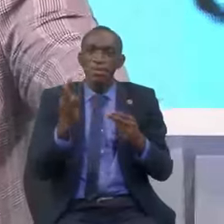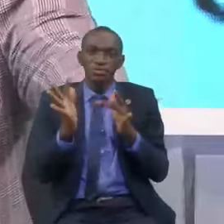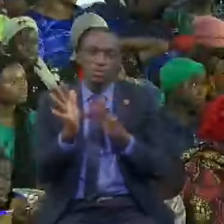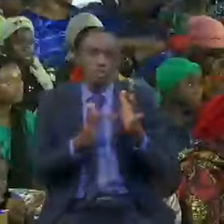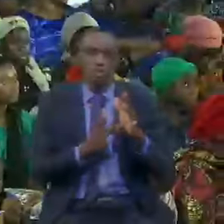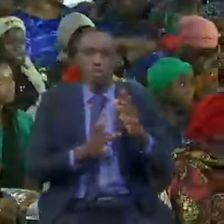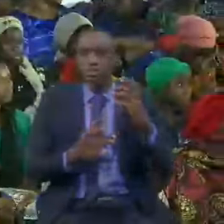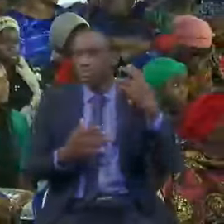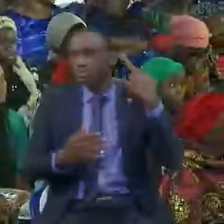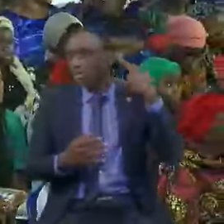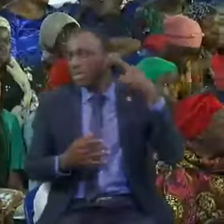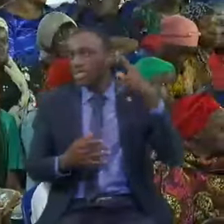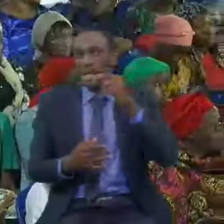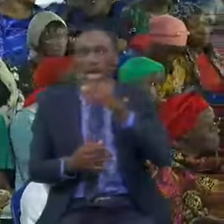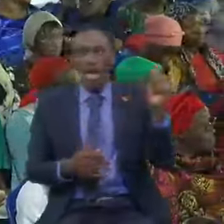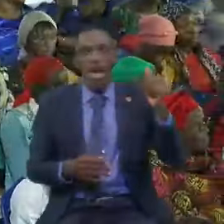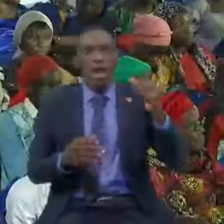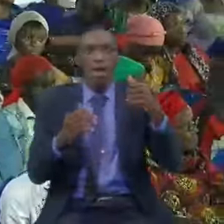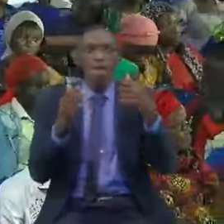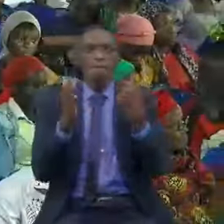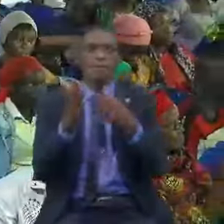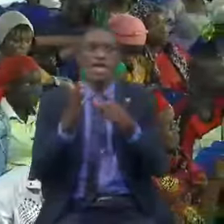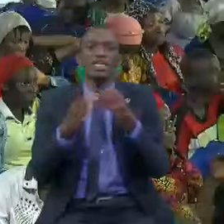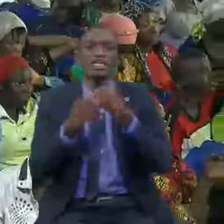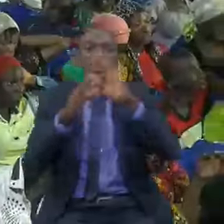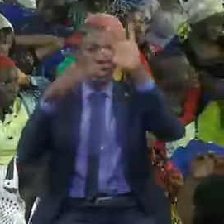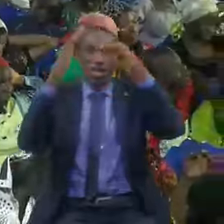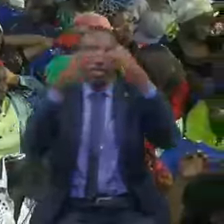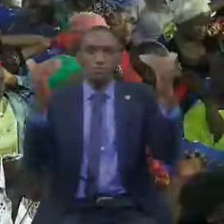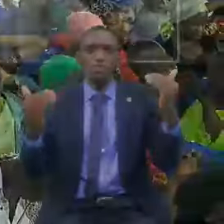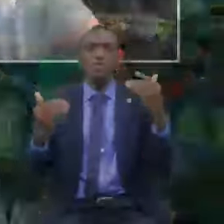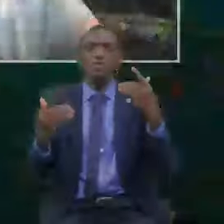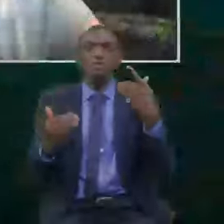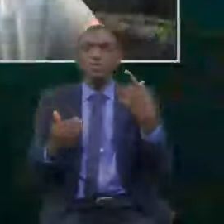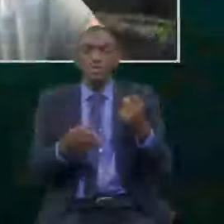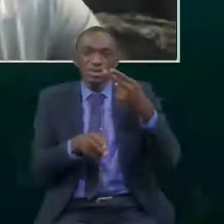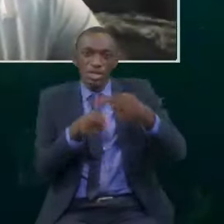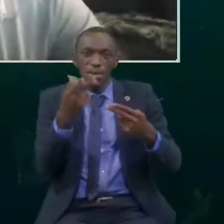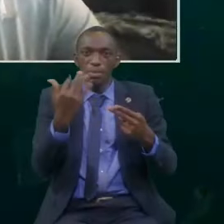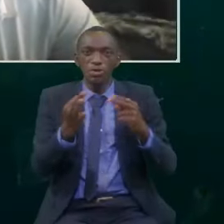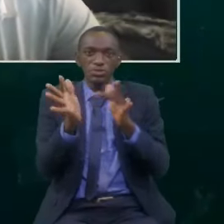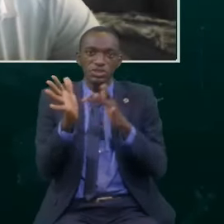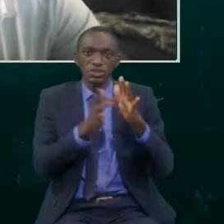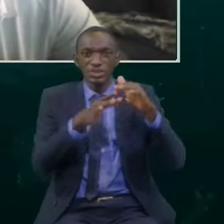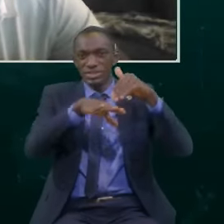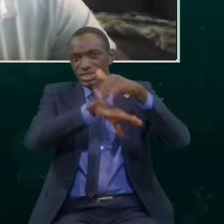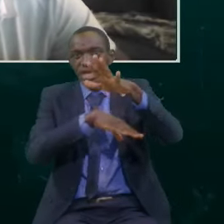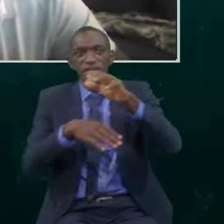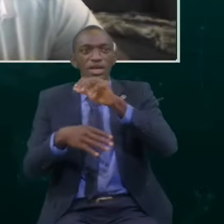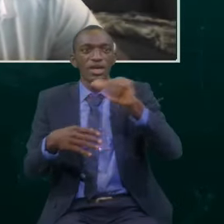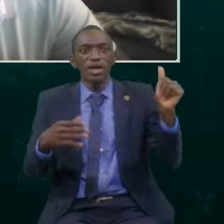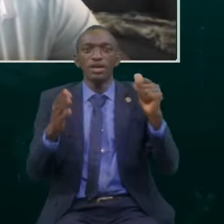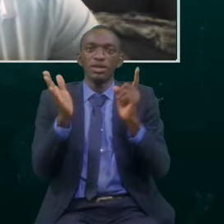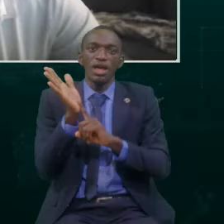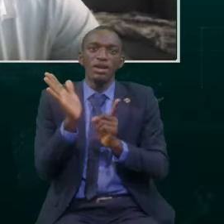heaven. The name of Jesus sends an alert to heaven. And once